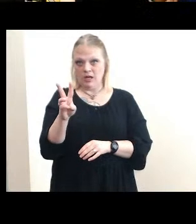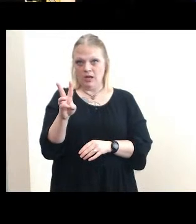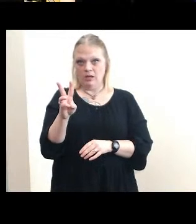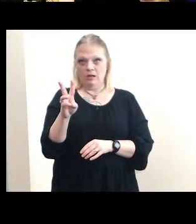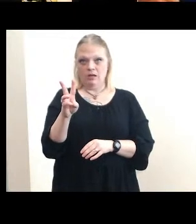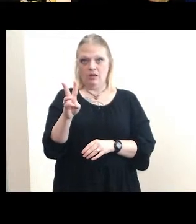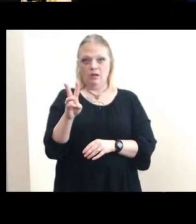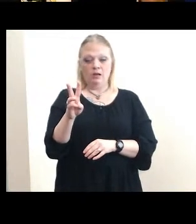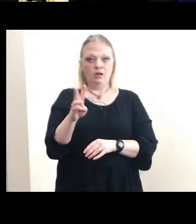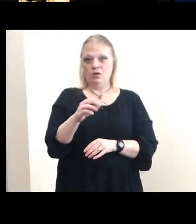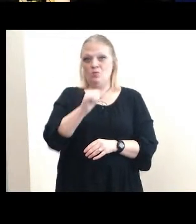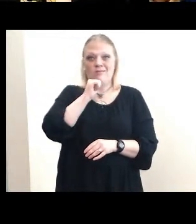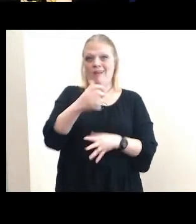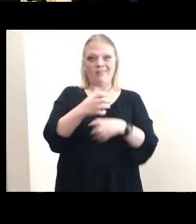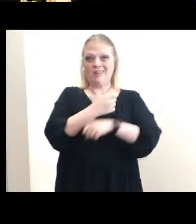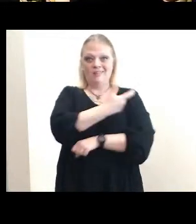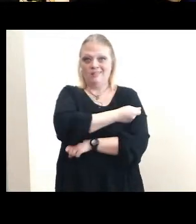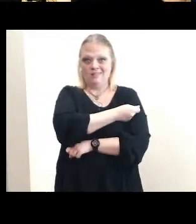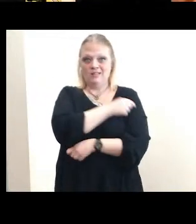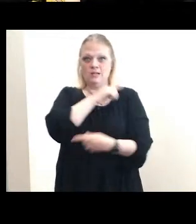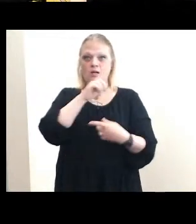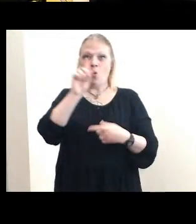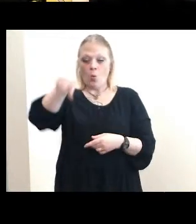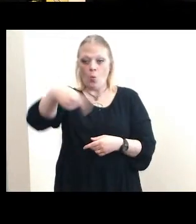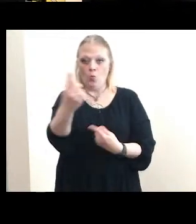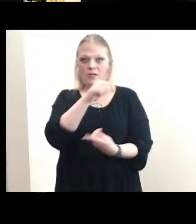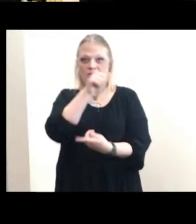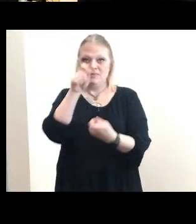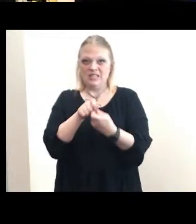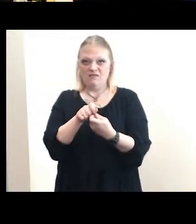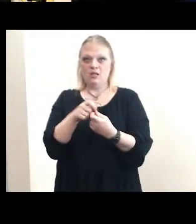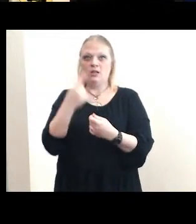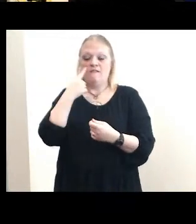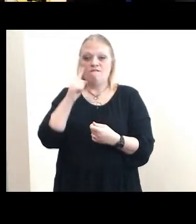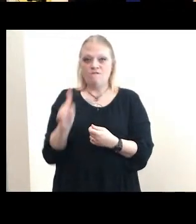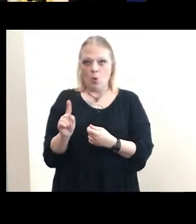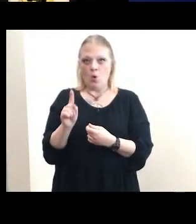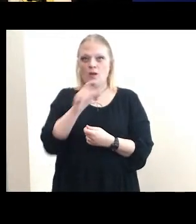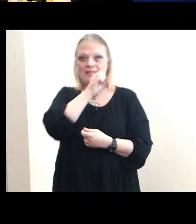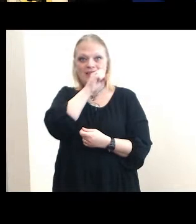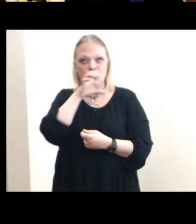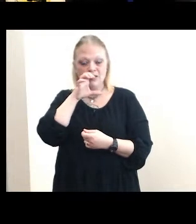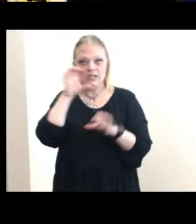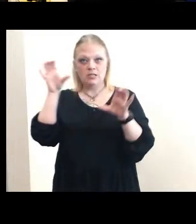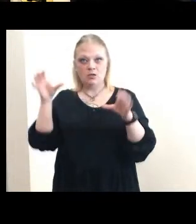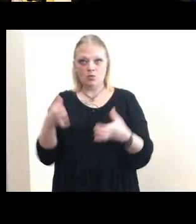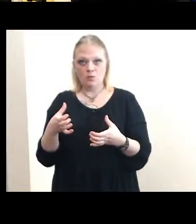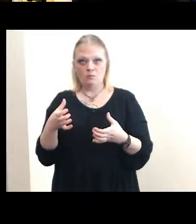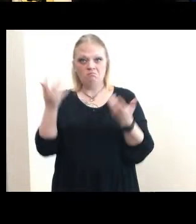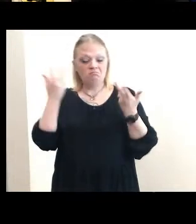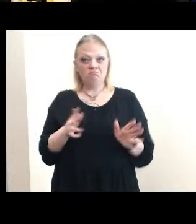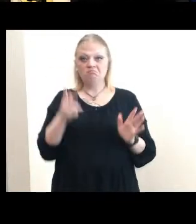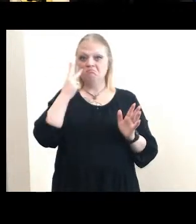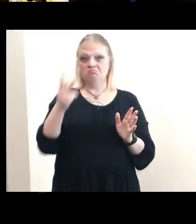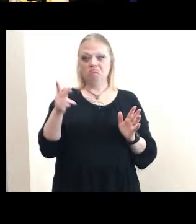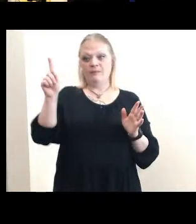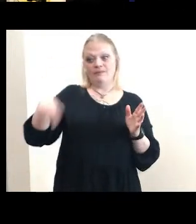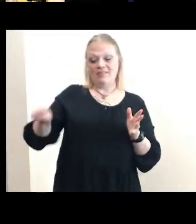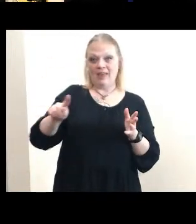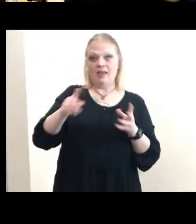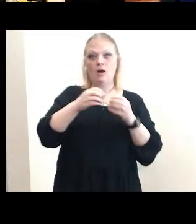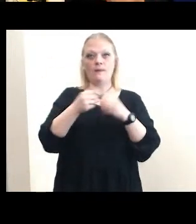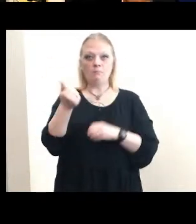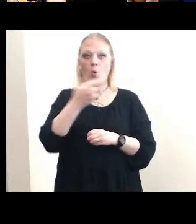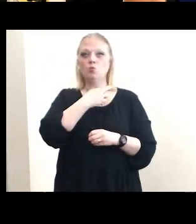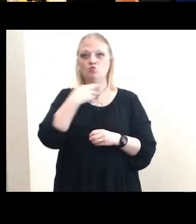will not get one of those doses. They are specifically designated for our senior population. And as we've seen, they are the ones that are